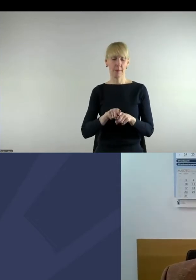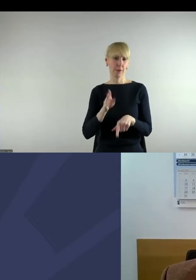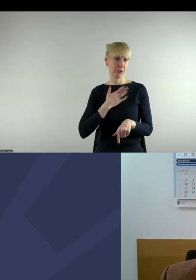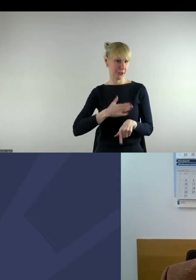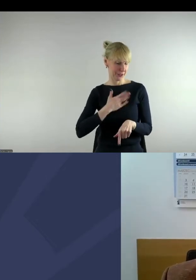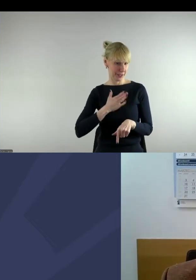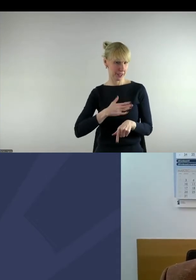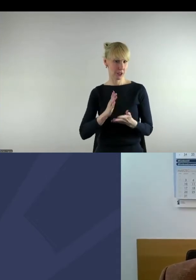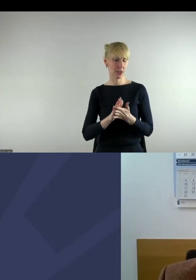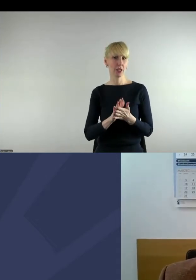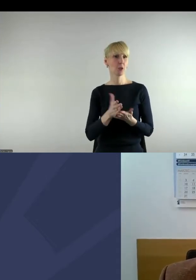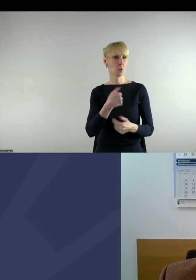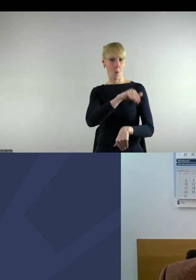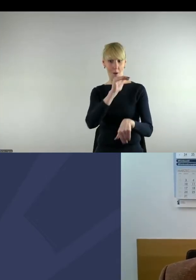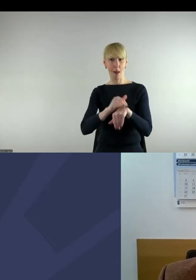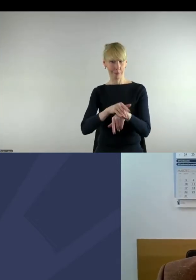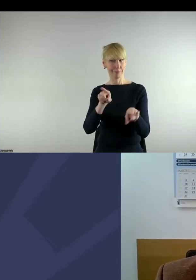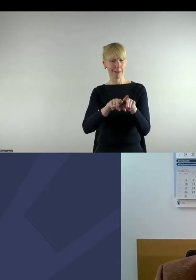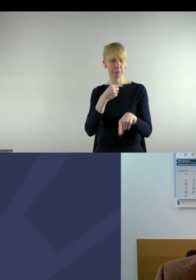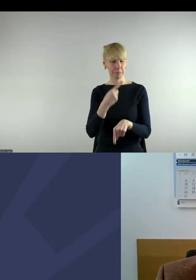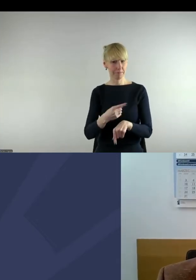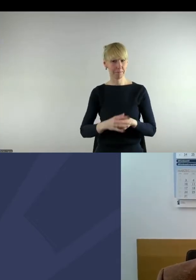as the former speakers have said.